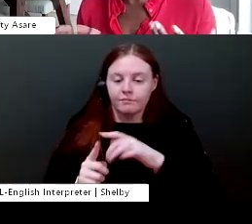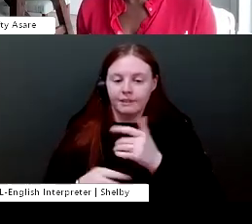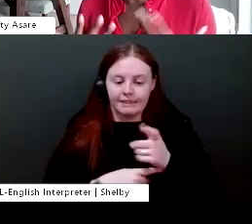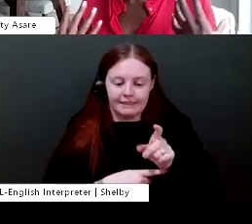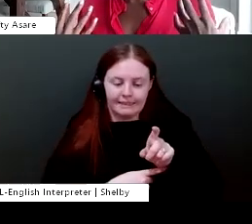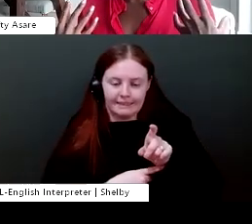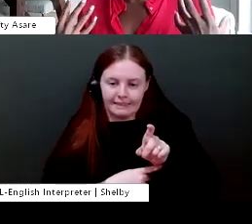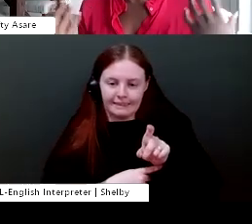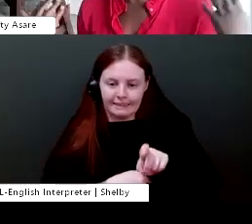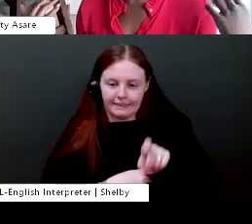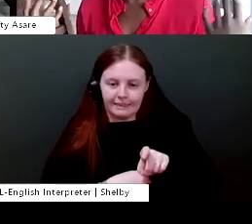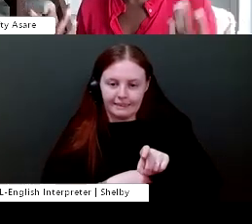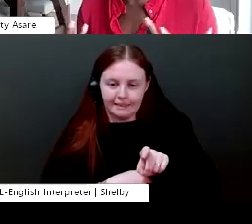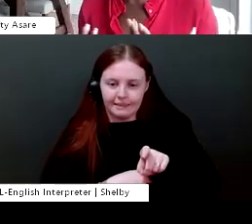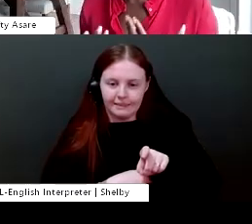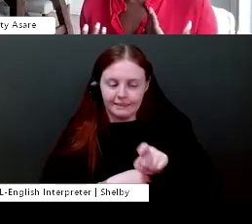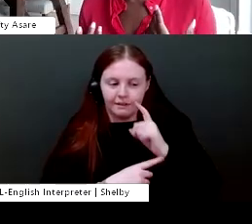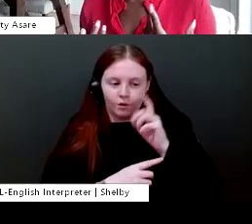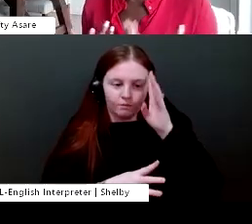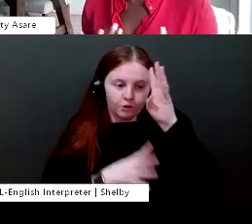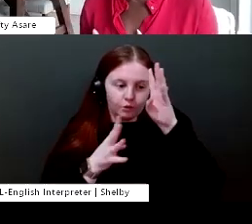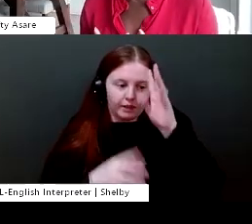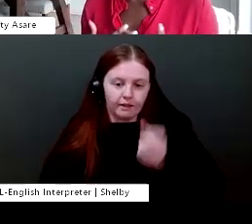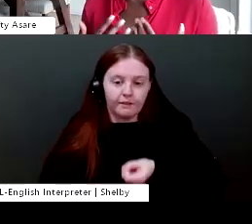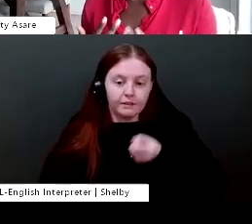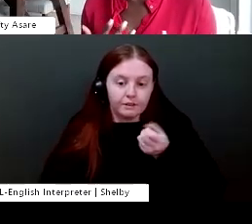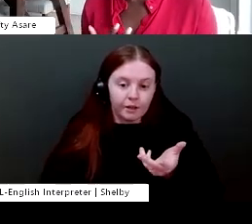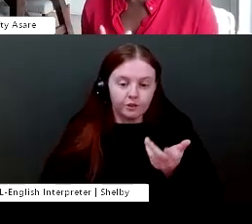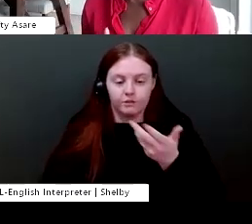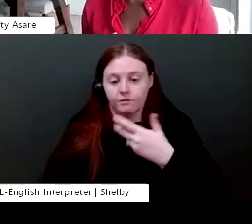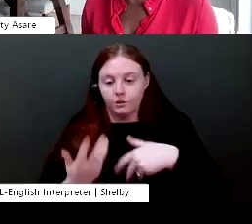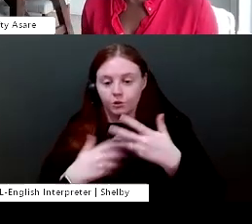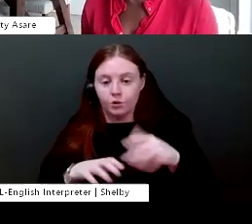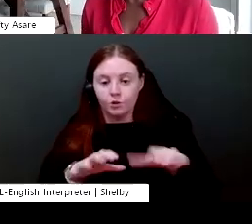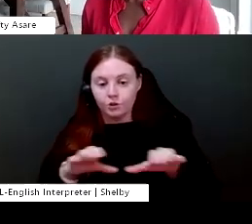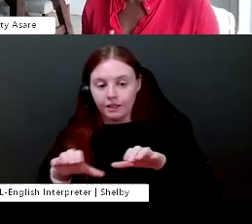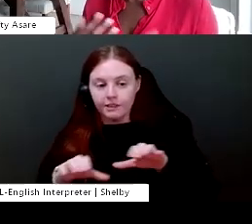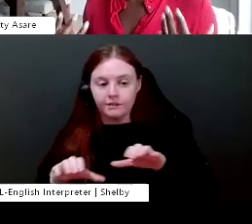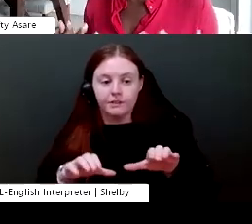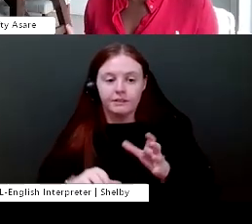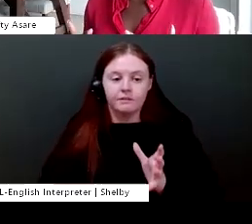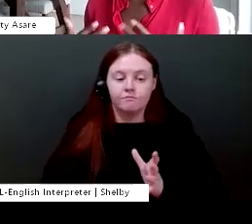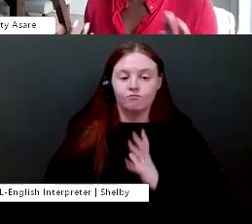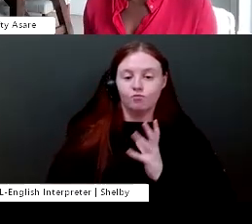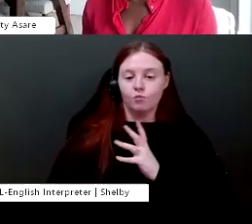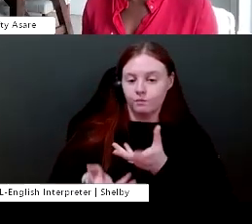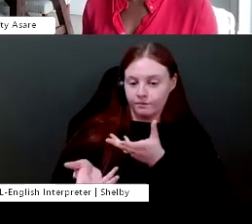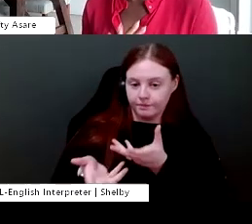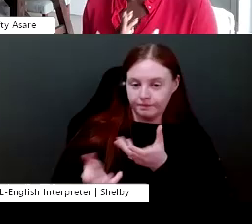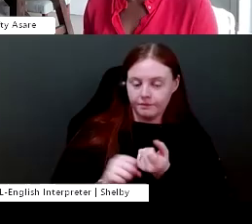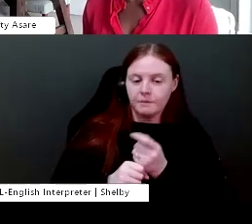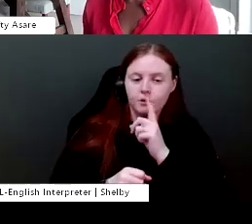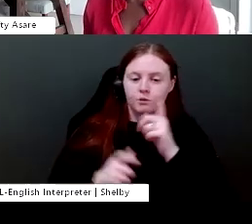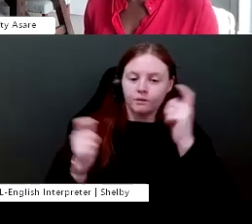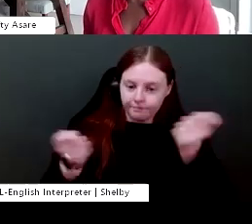integrate creative expression and social activities and informal peer engagement to ensure that we were celebrating